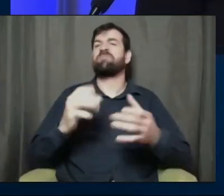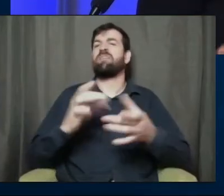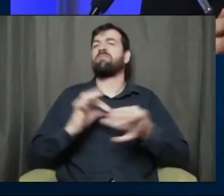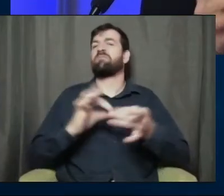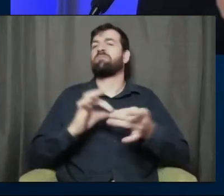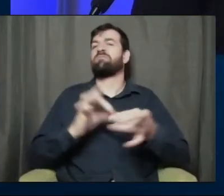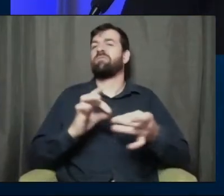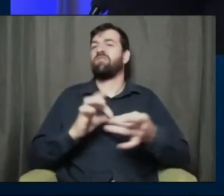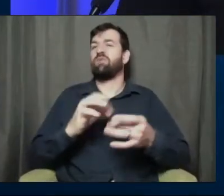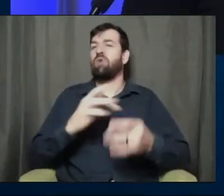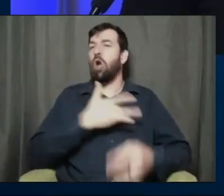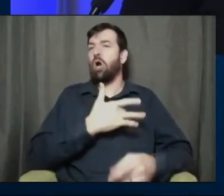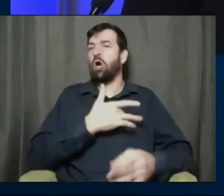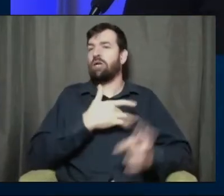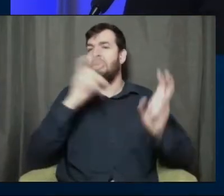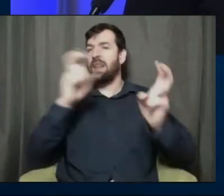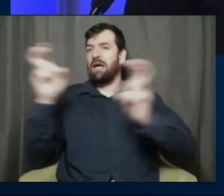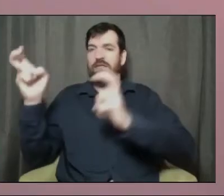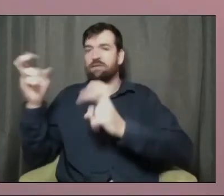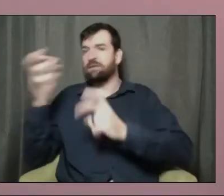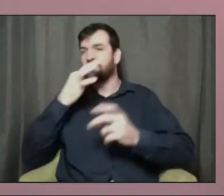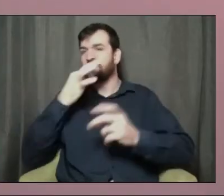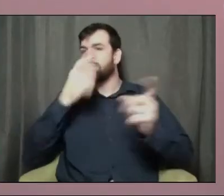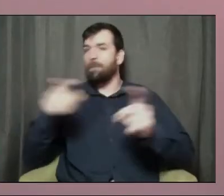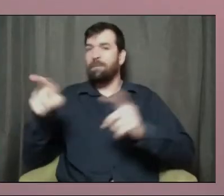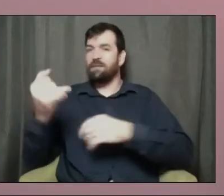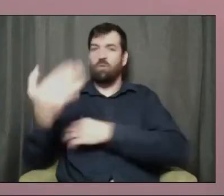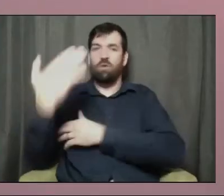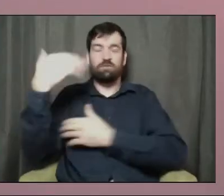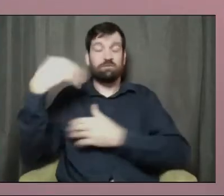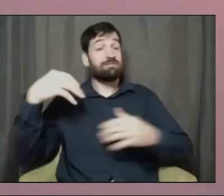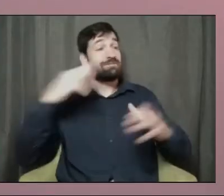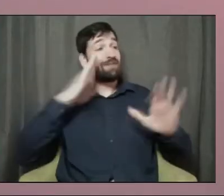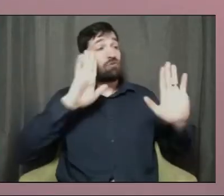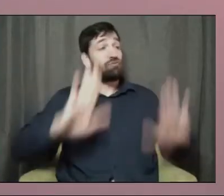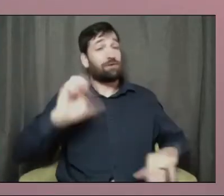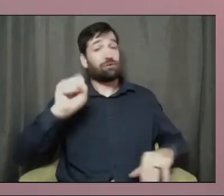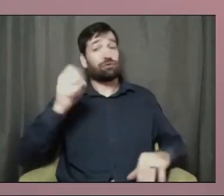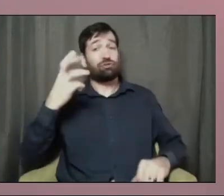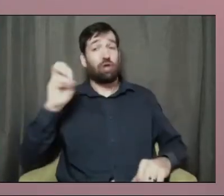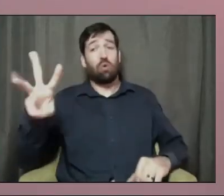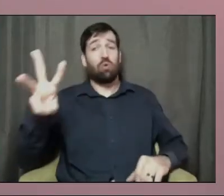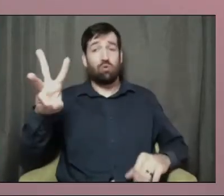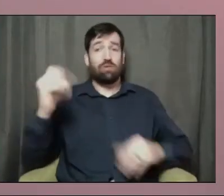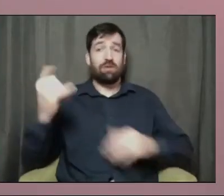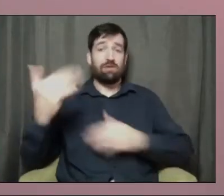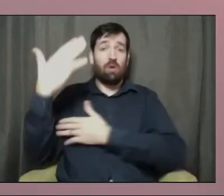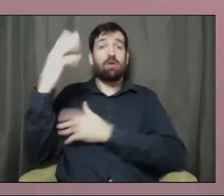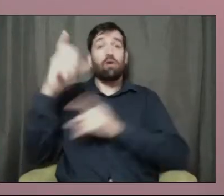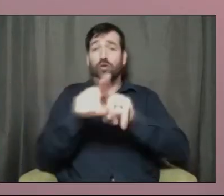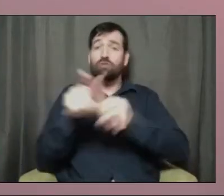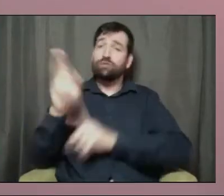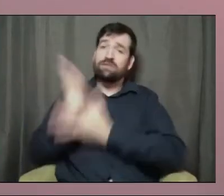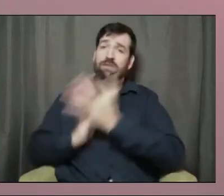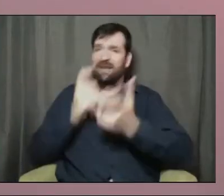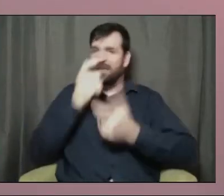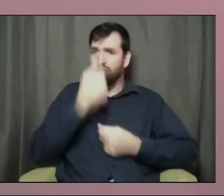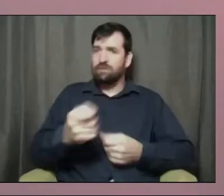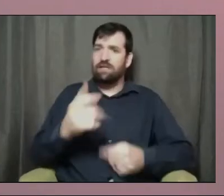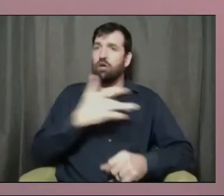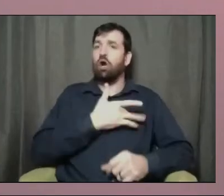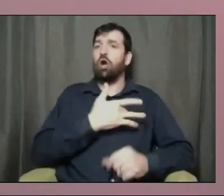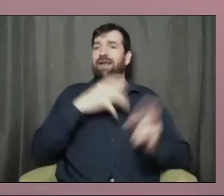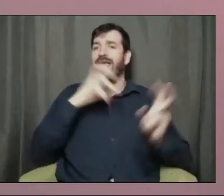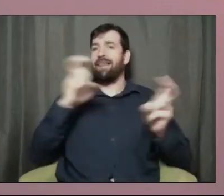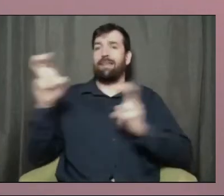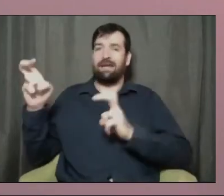heart headlines, and tell us what's coming up this morning. We have a great show coming up this morning, and we also have some really interesting heart headlines to tell you about. So taking a